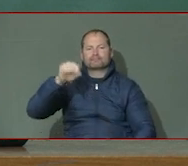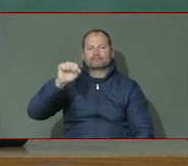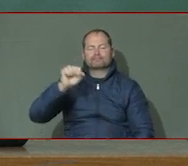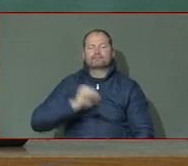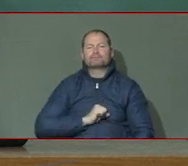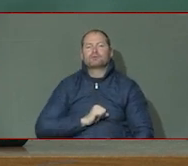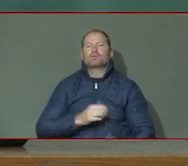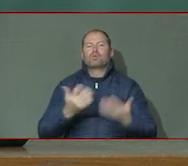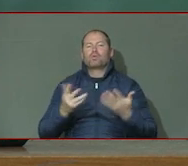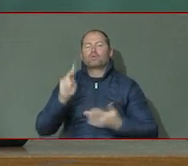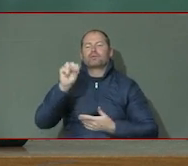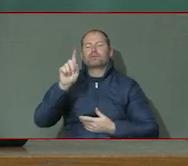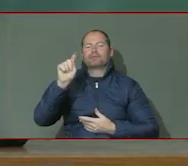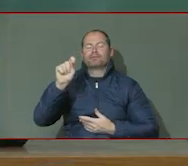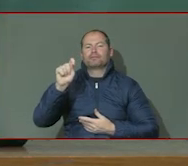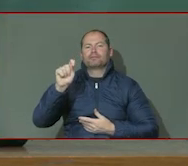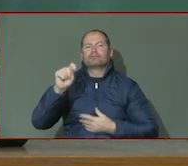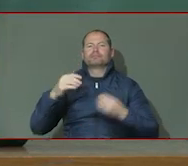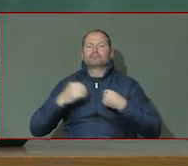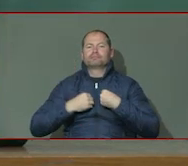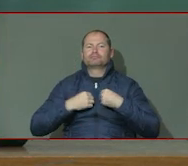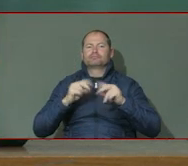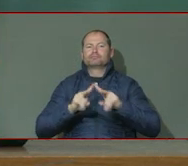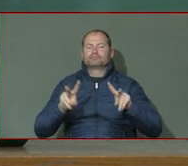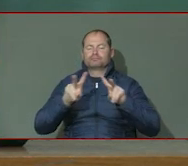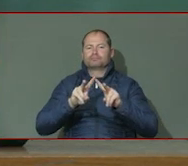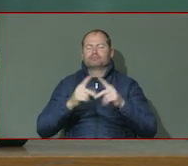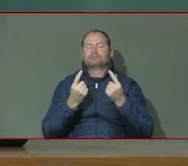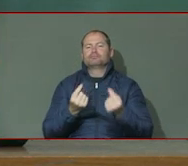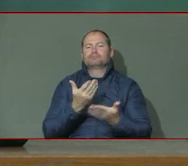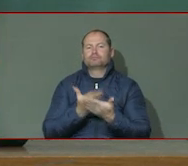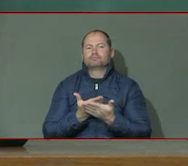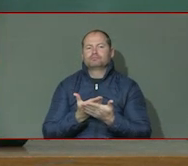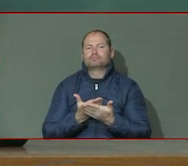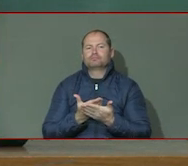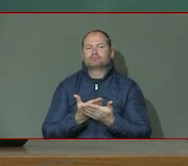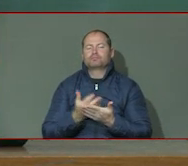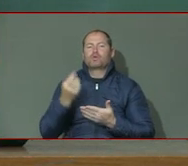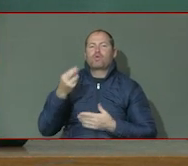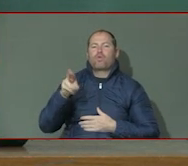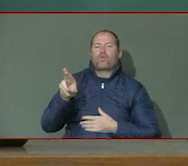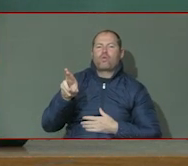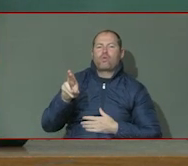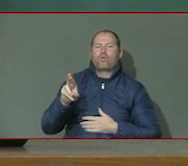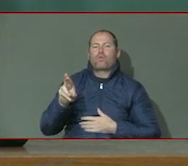value. So you can put it on the market price or the net asset